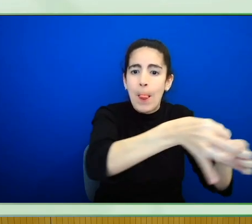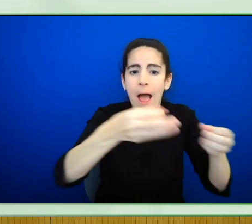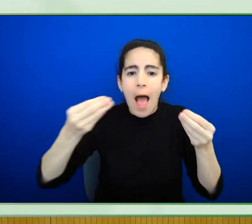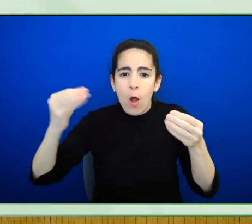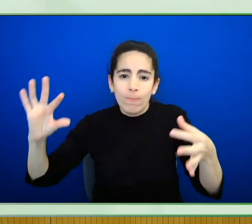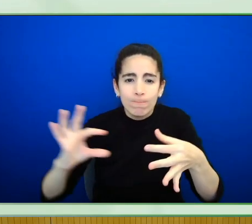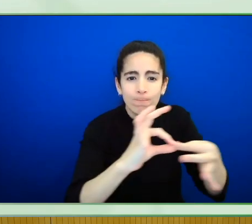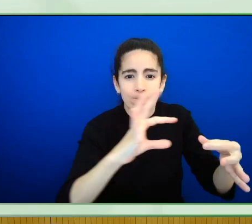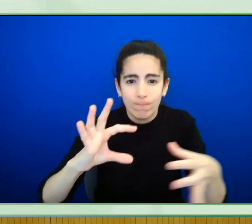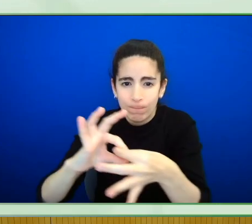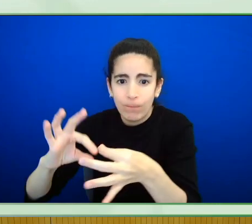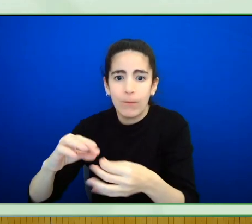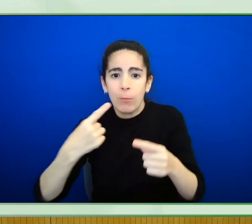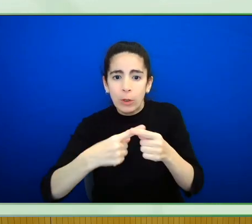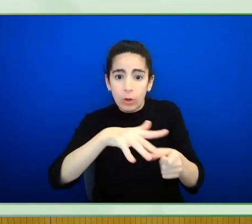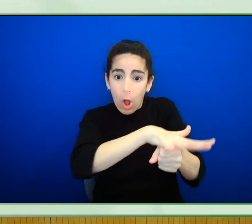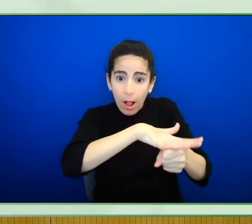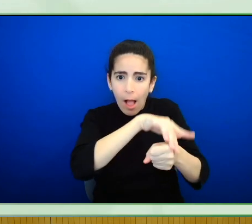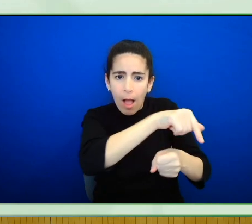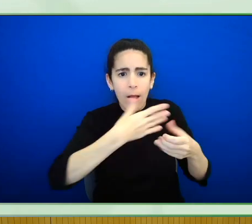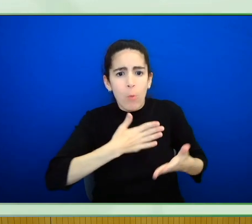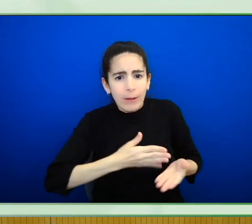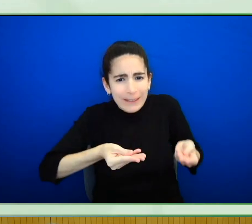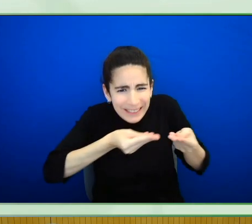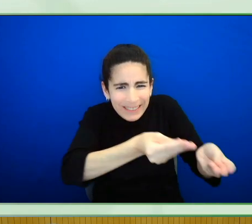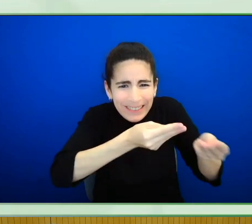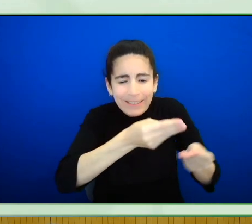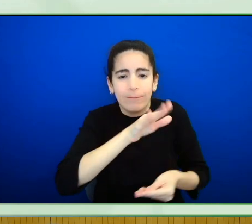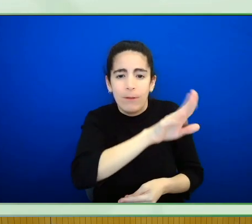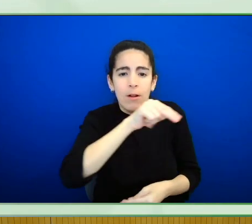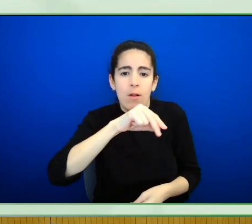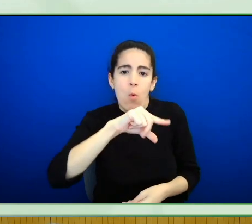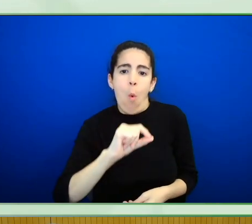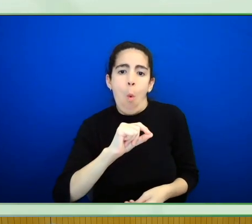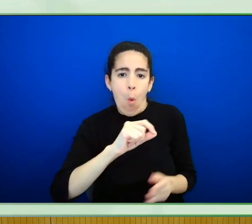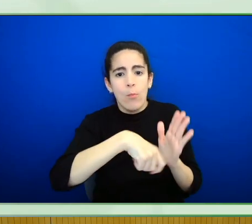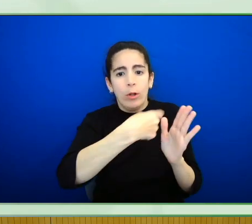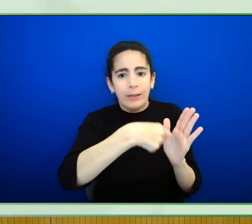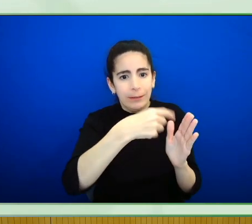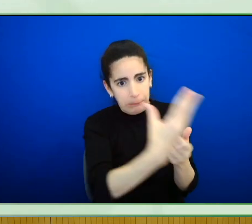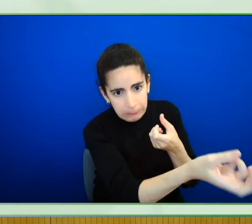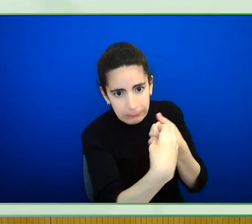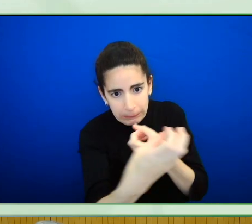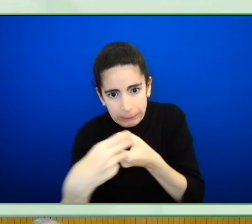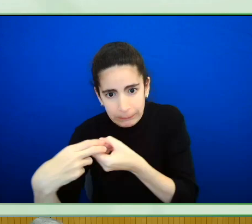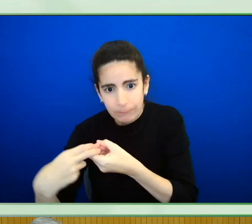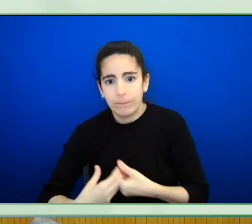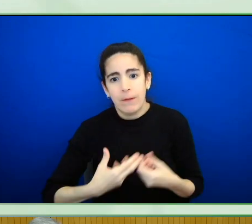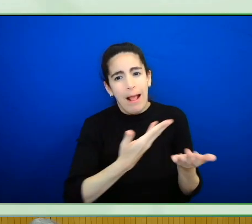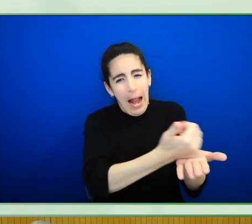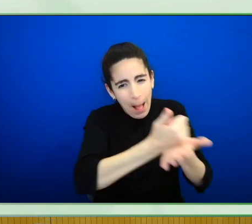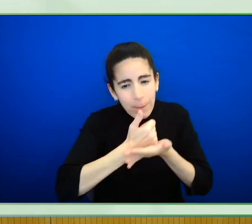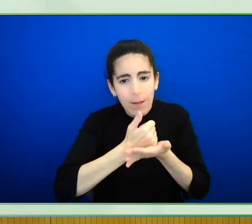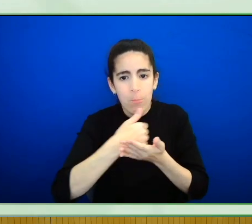local NGOs to go for this project, help us so that we can screen more and more people. Thank you very much.